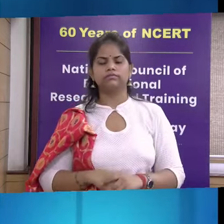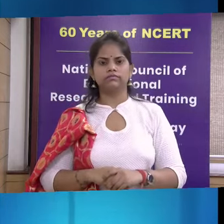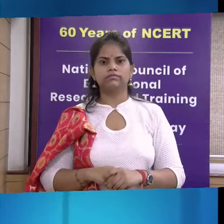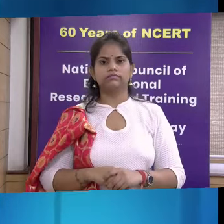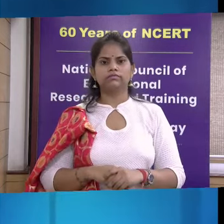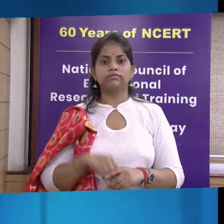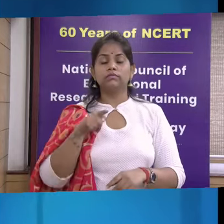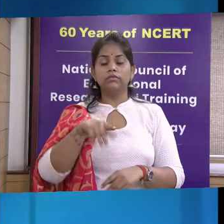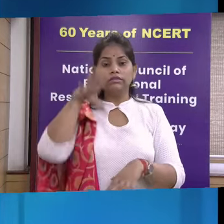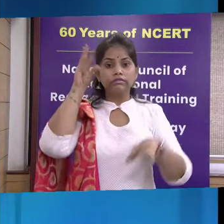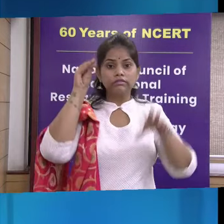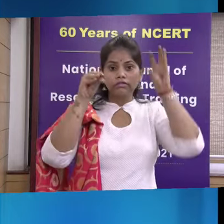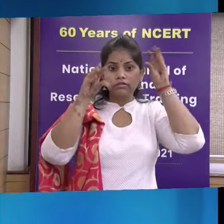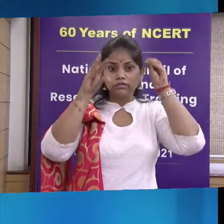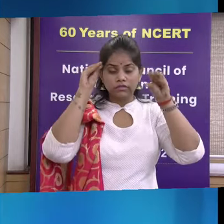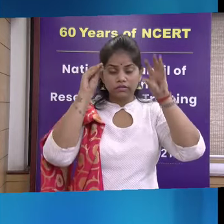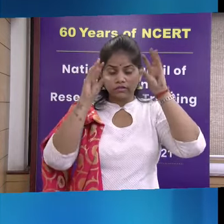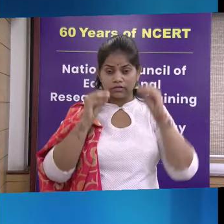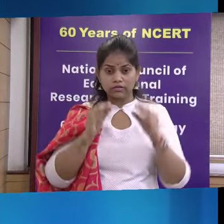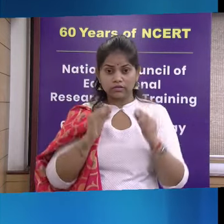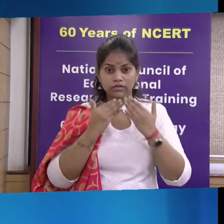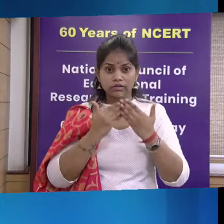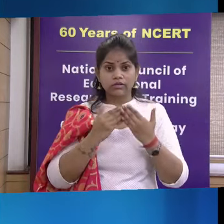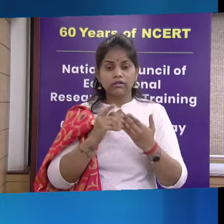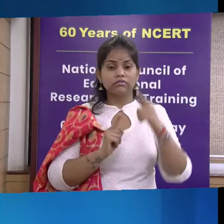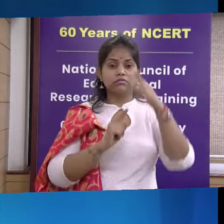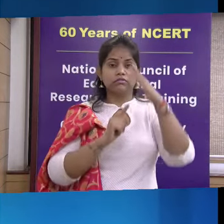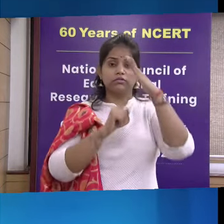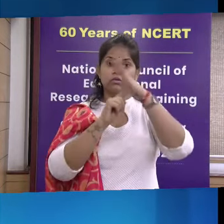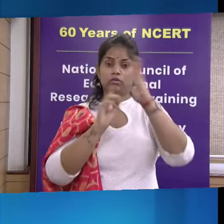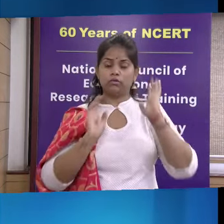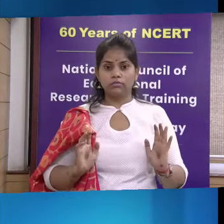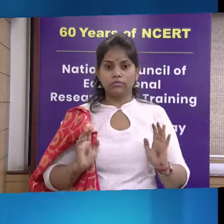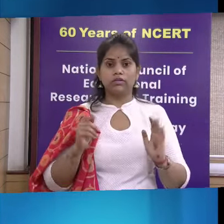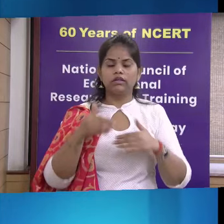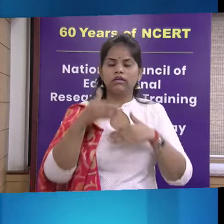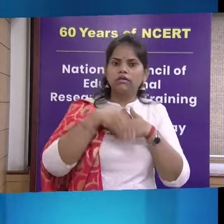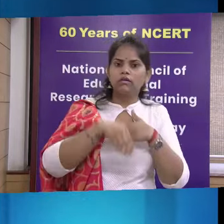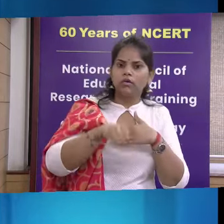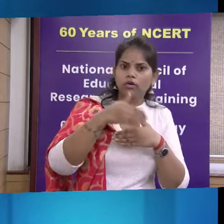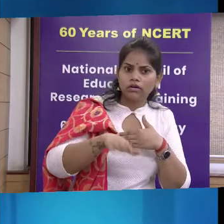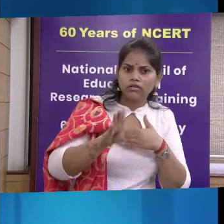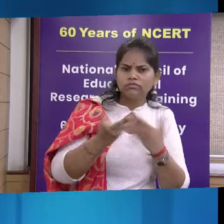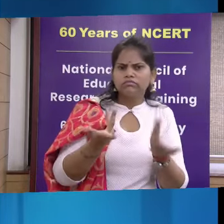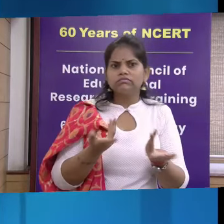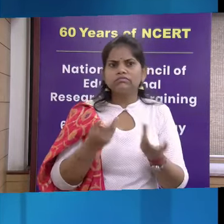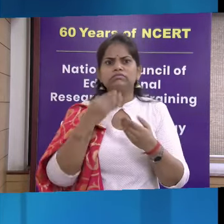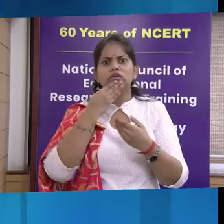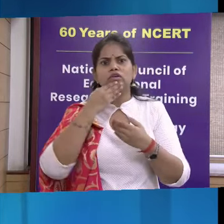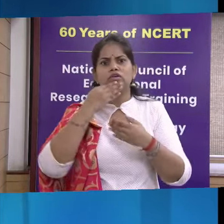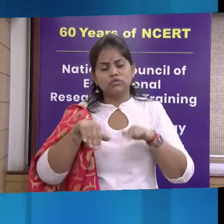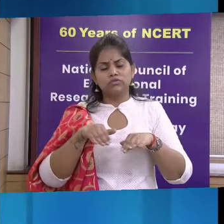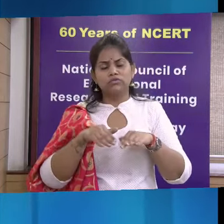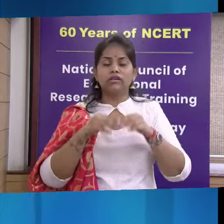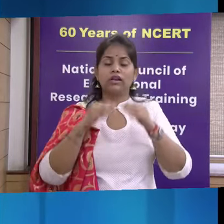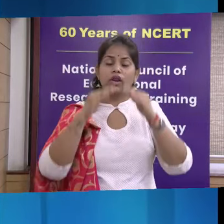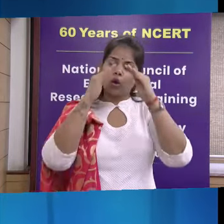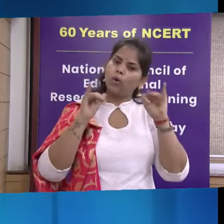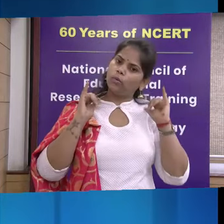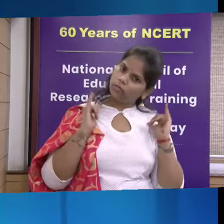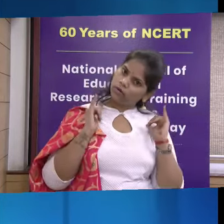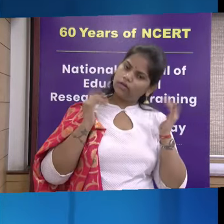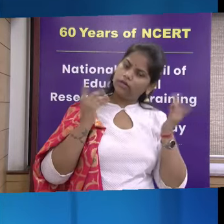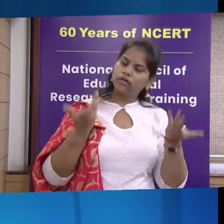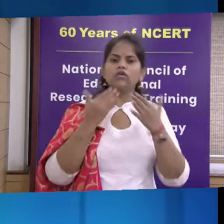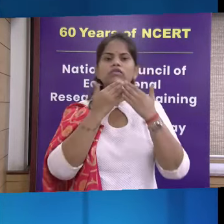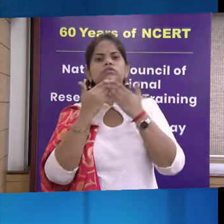learning and education never stop. It continues whether the child is at home or at school. Under the